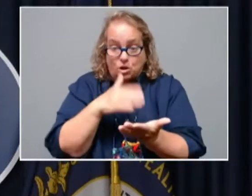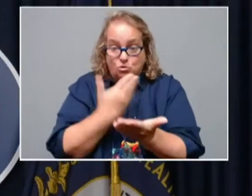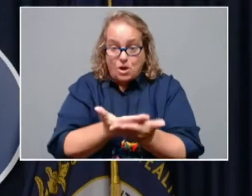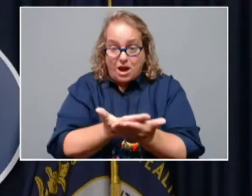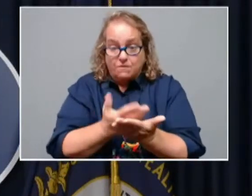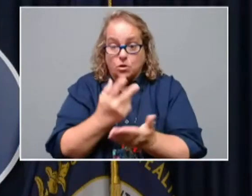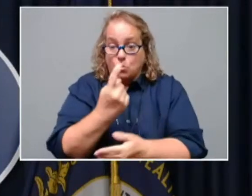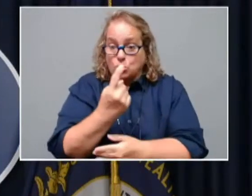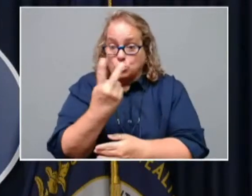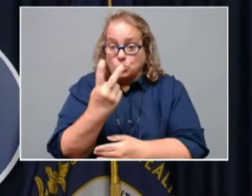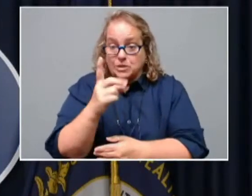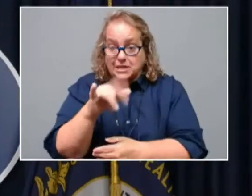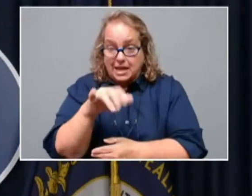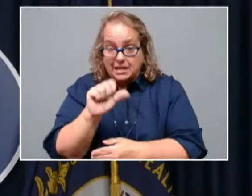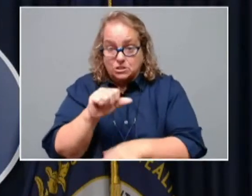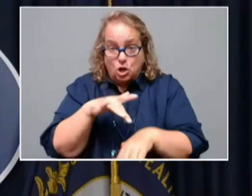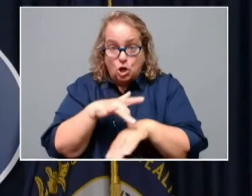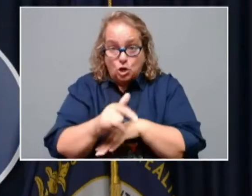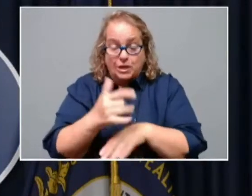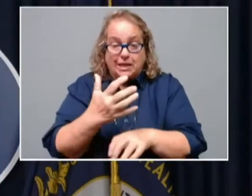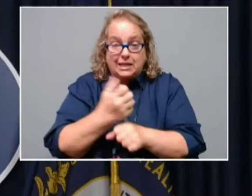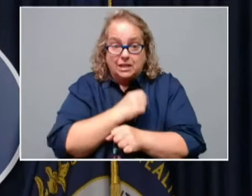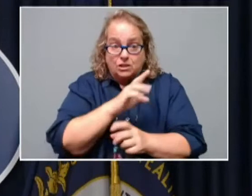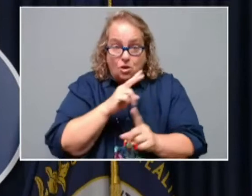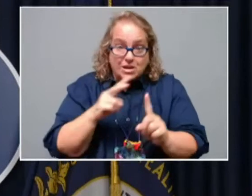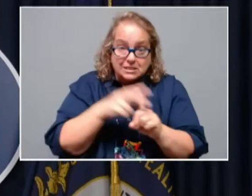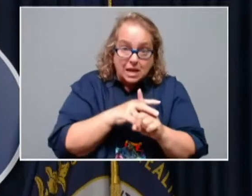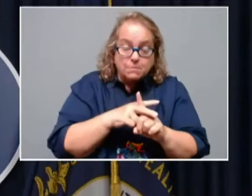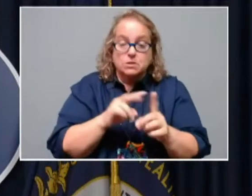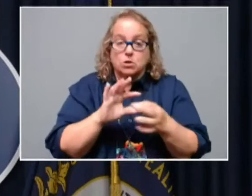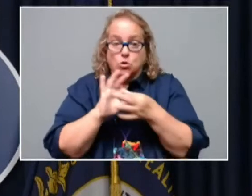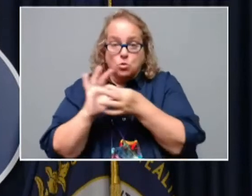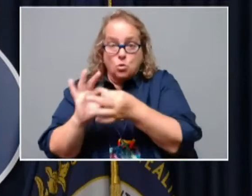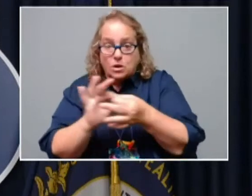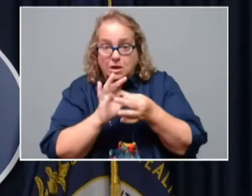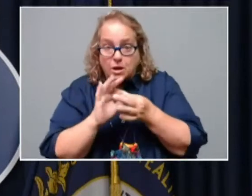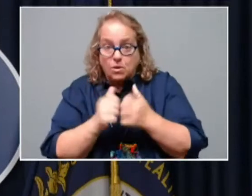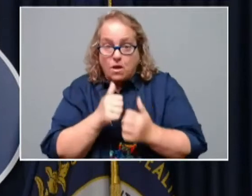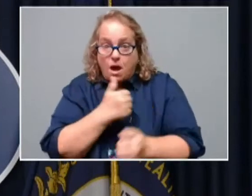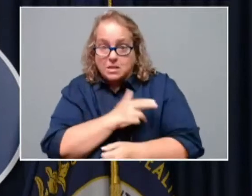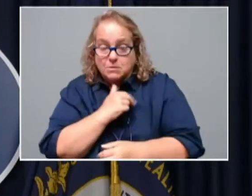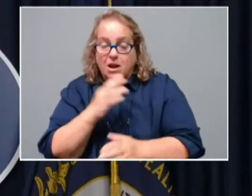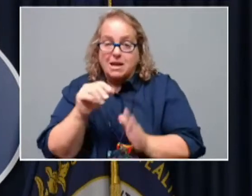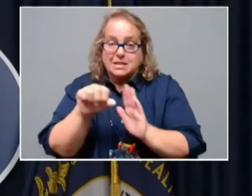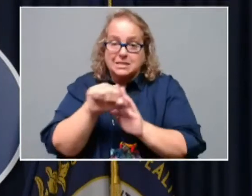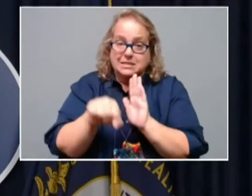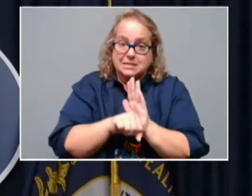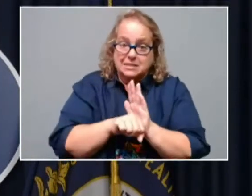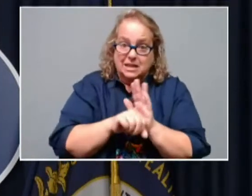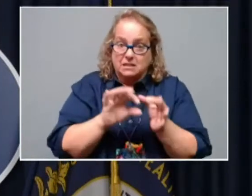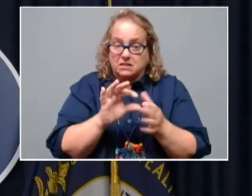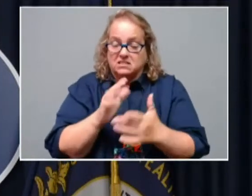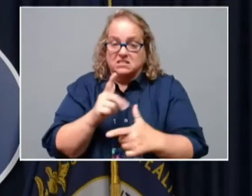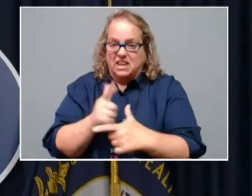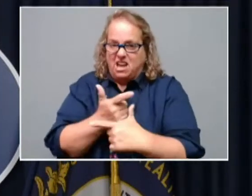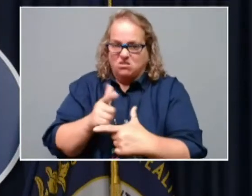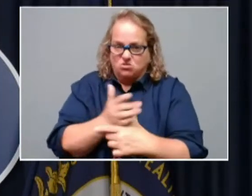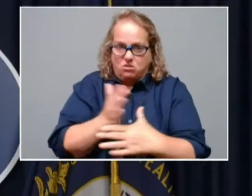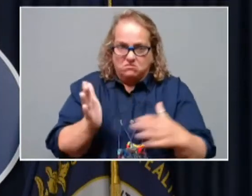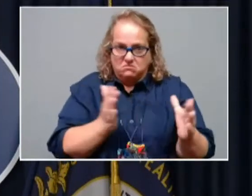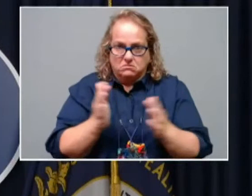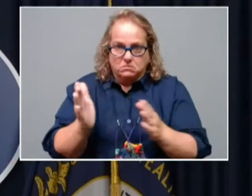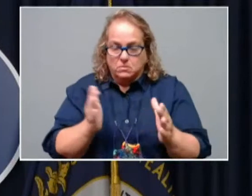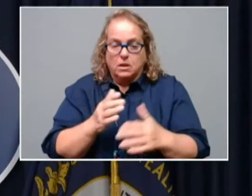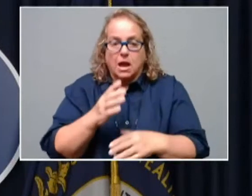days early to get assignments, coordinate with the hospital, and state liaisons. Other missions into the fall include mobile